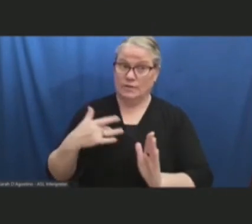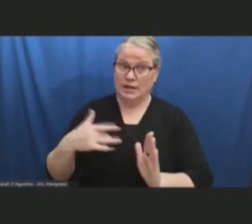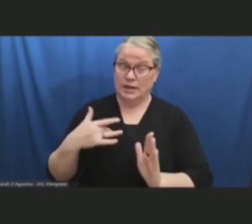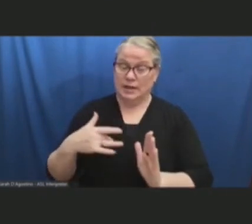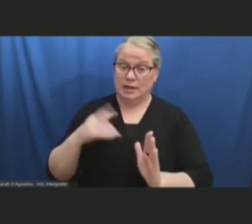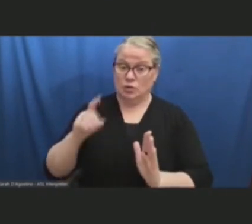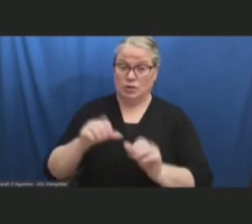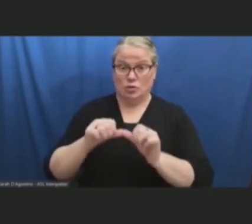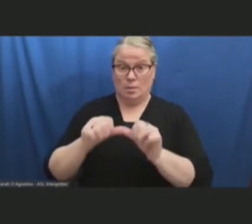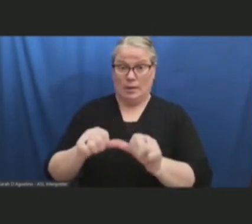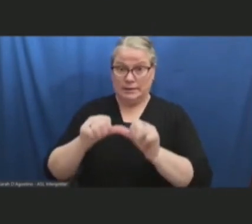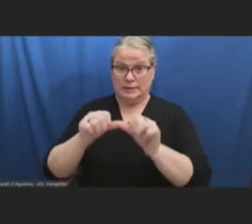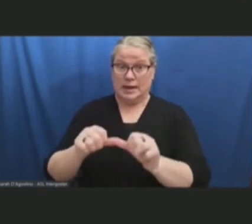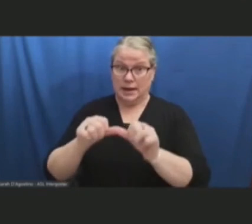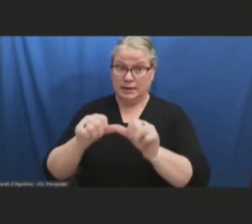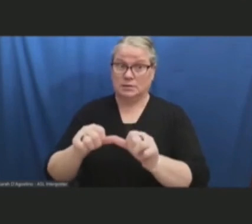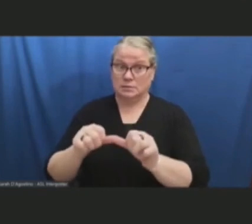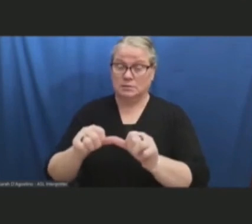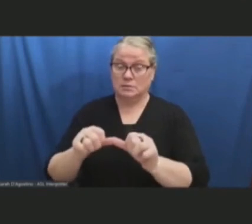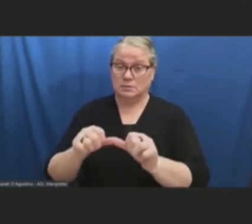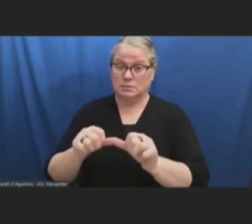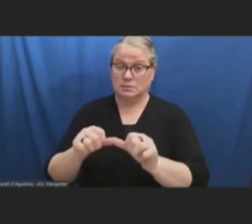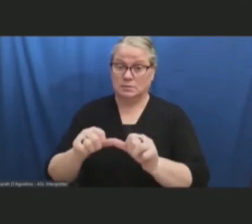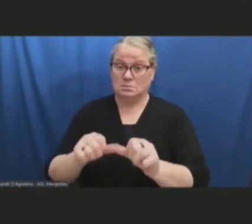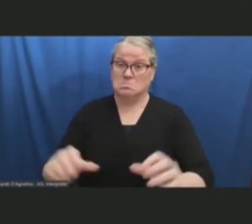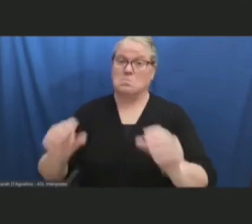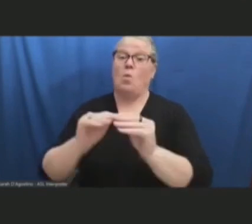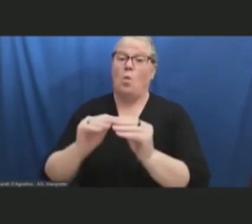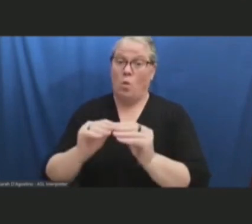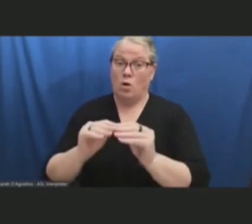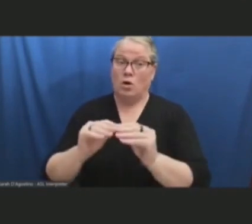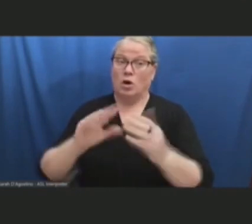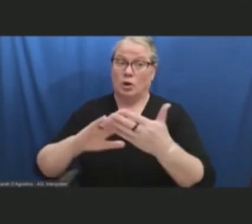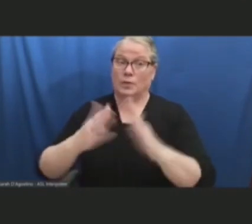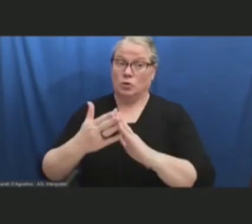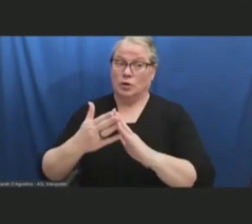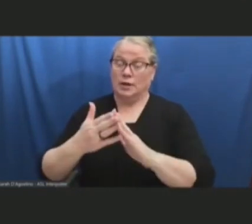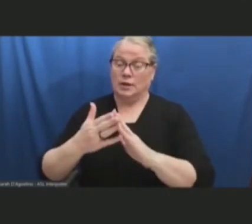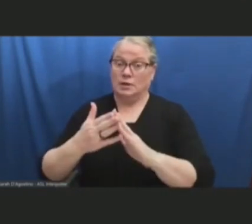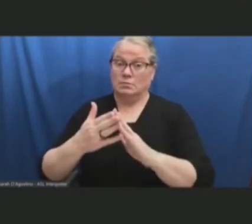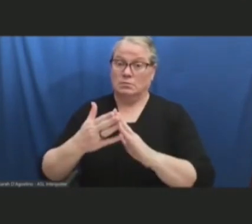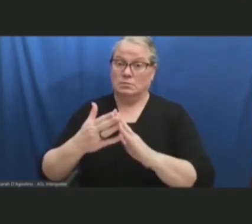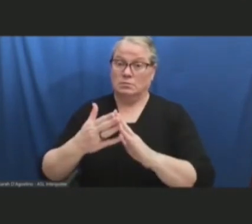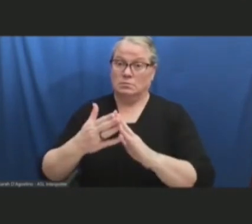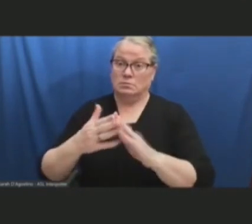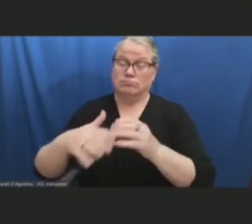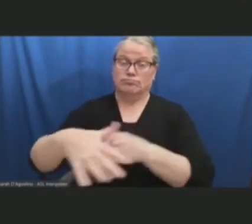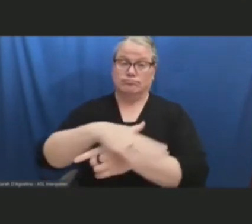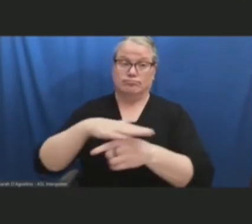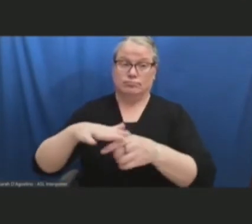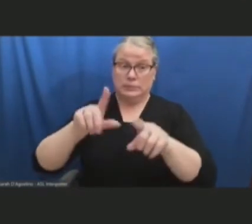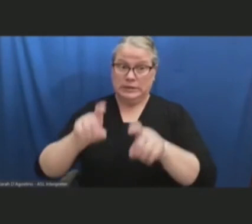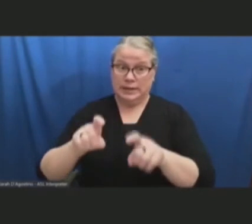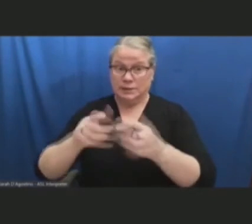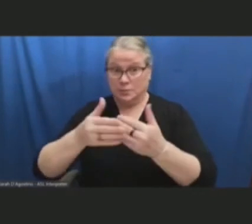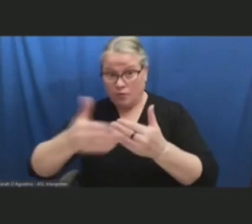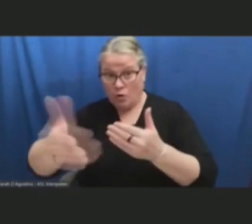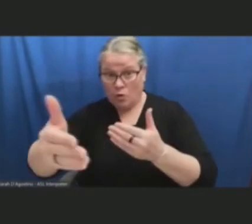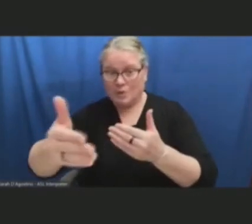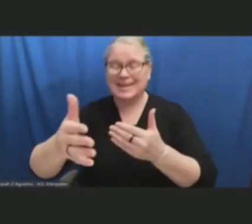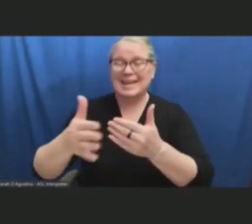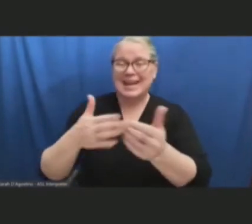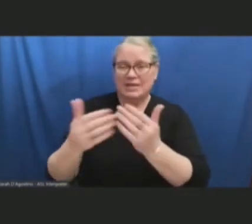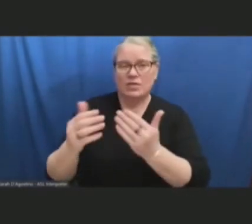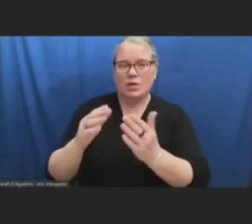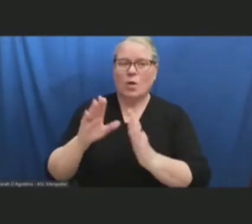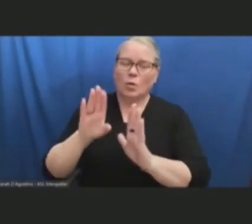a larger capacity for community-based testing moving forward, even though we may be now winding down from this most